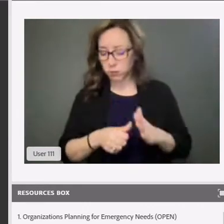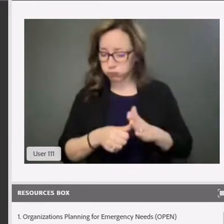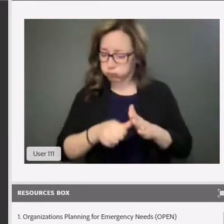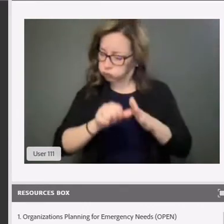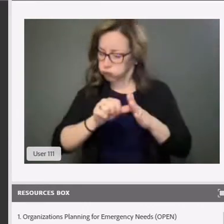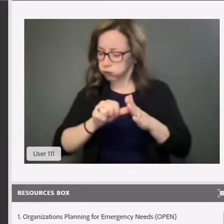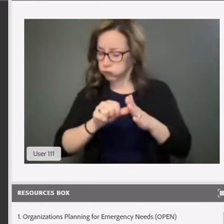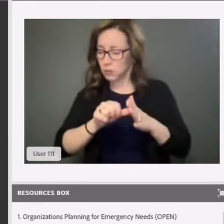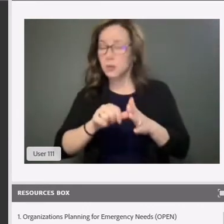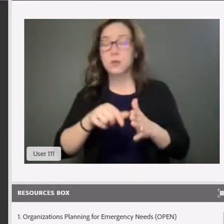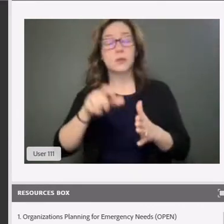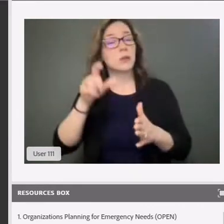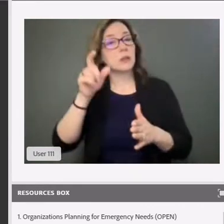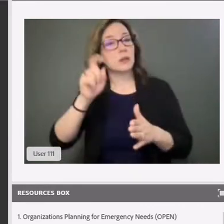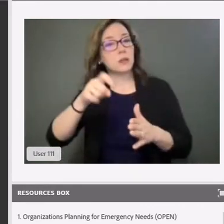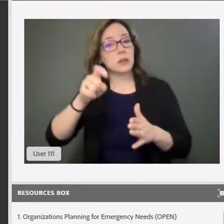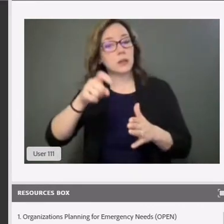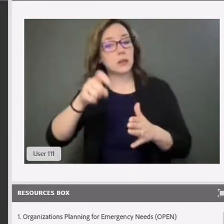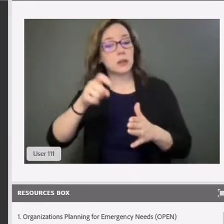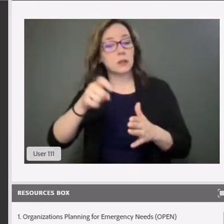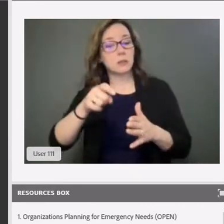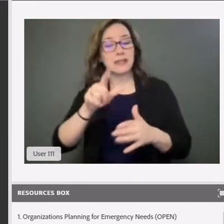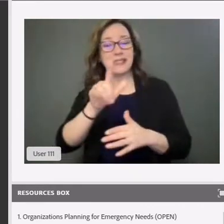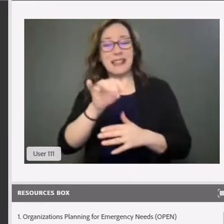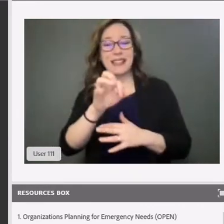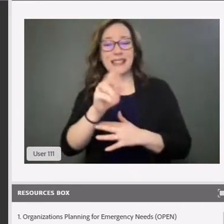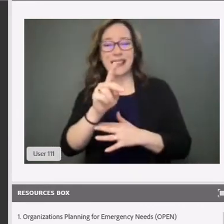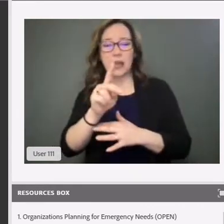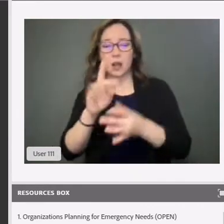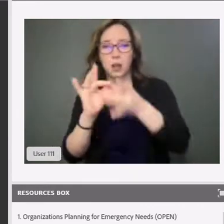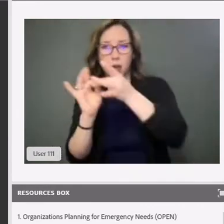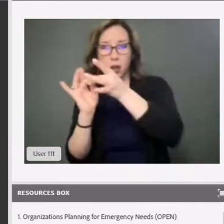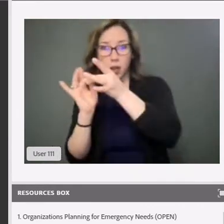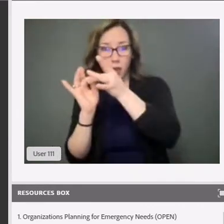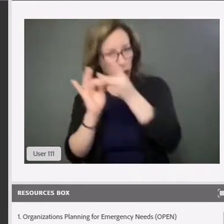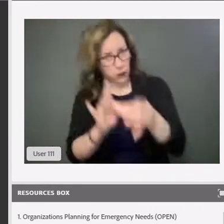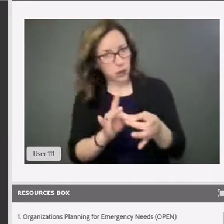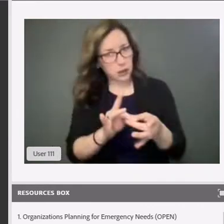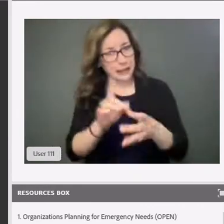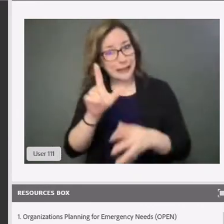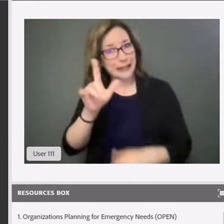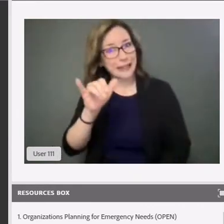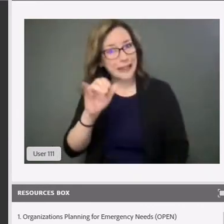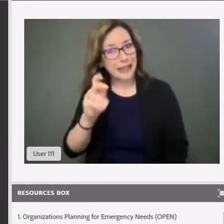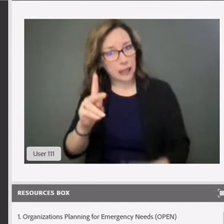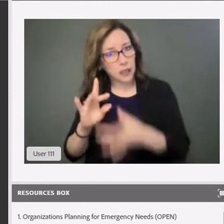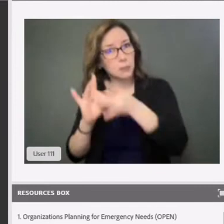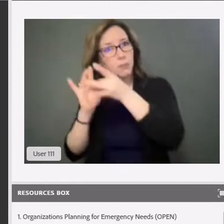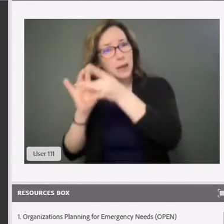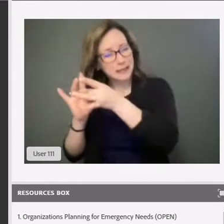There needs to be a link to terrorism. Ginny mentioned this before